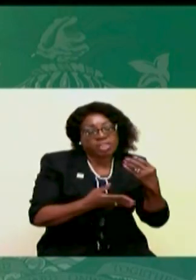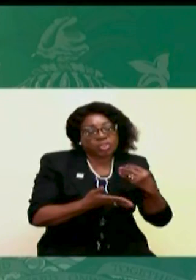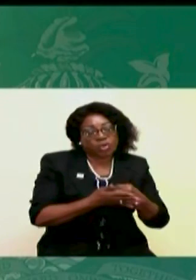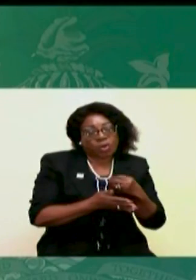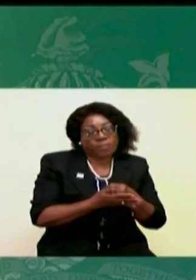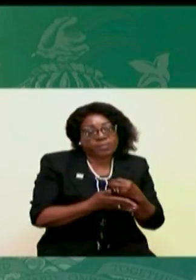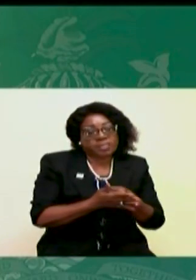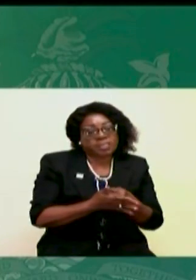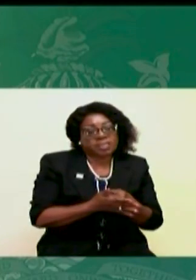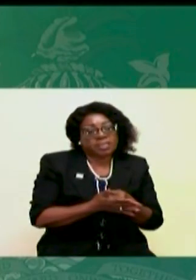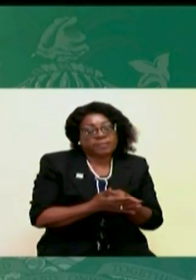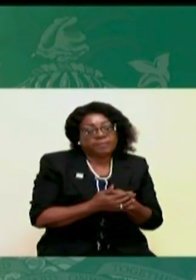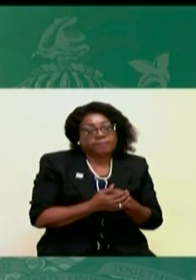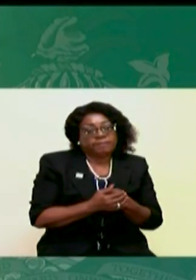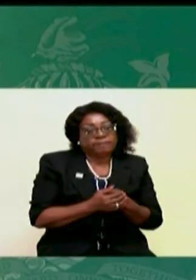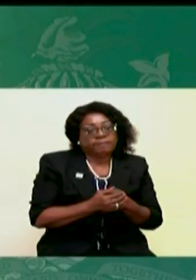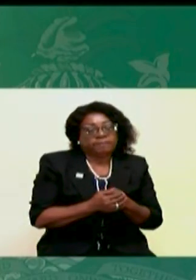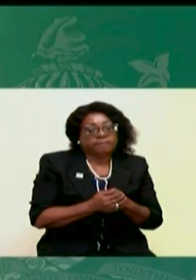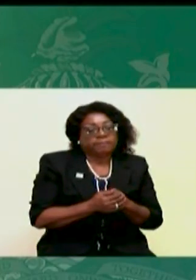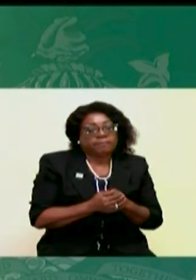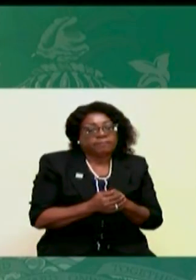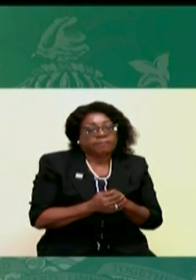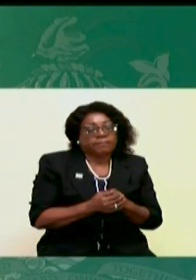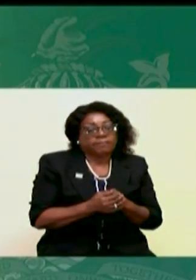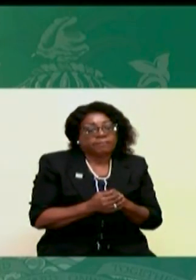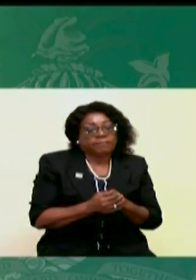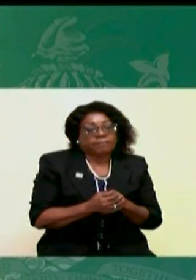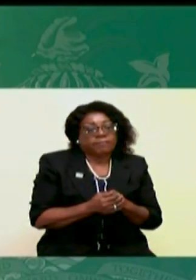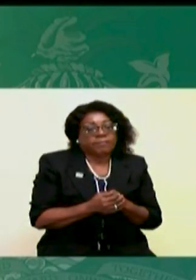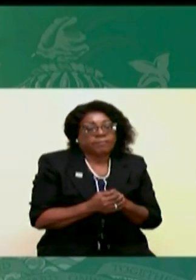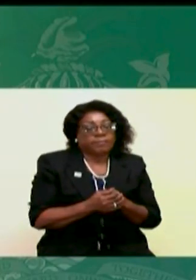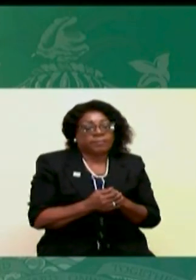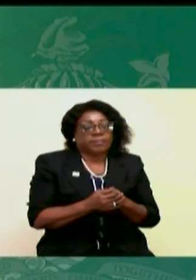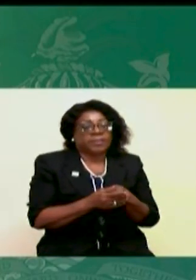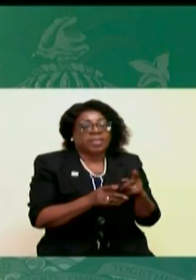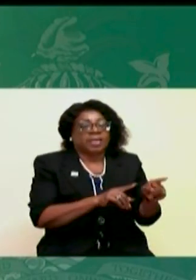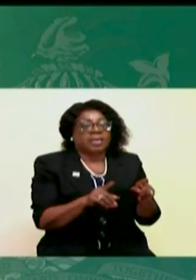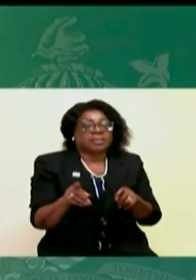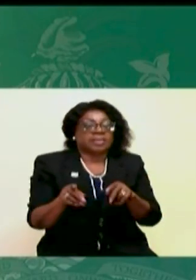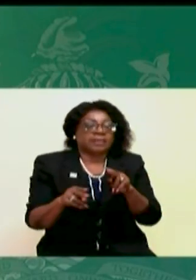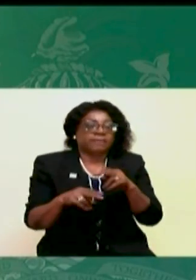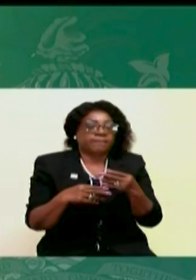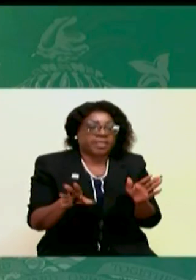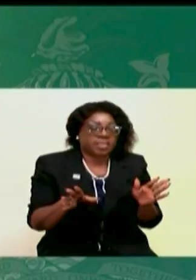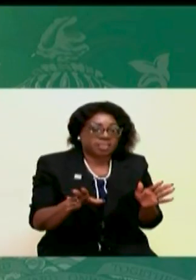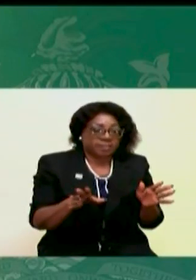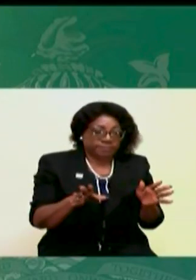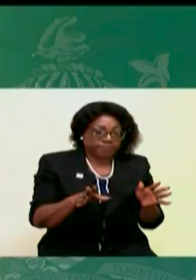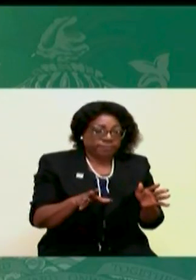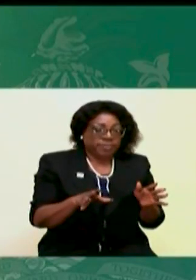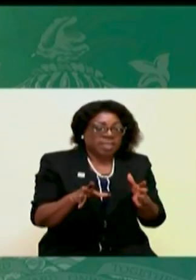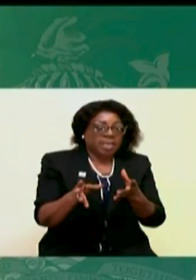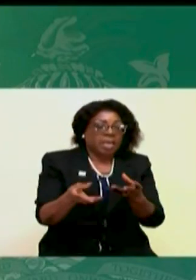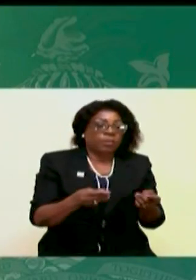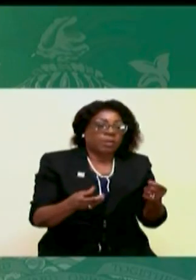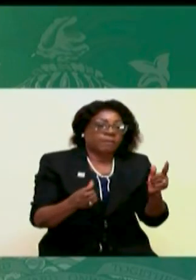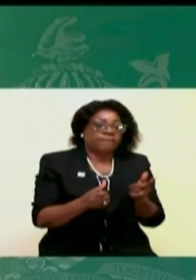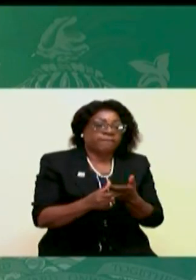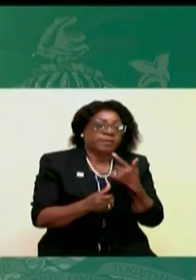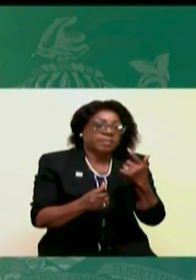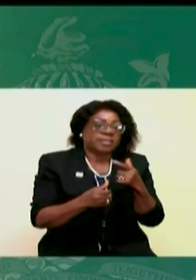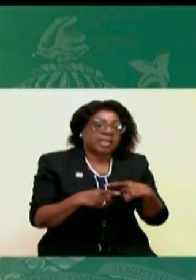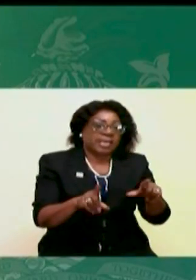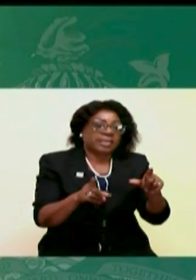enhance productivity. Madam Speaker, as I take my seat, I want to first let